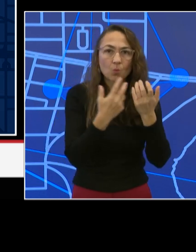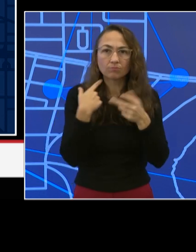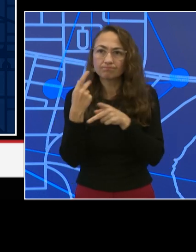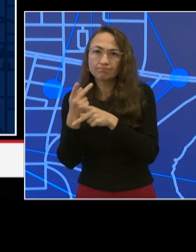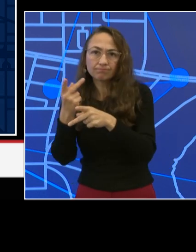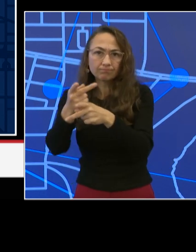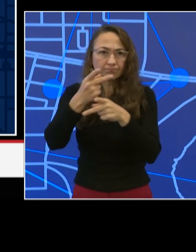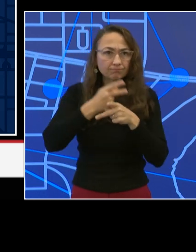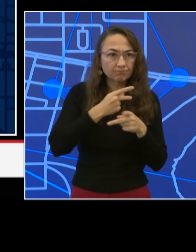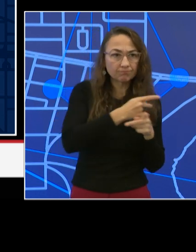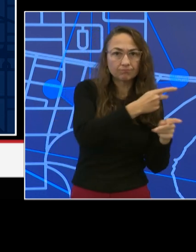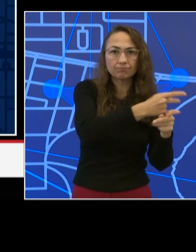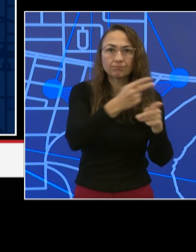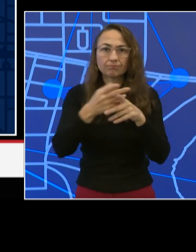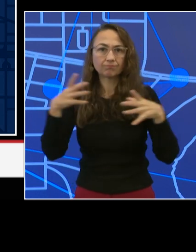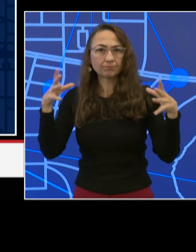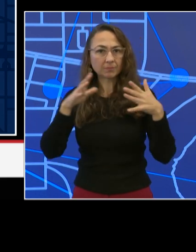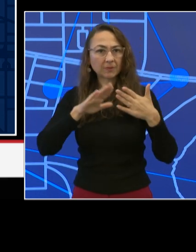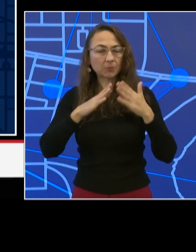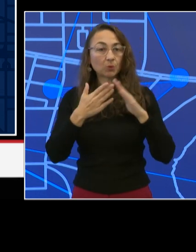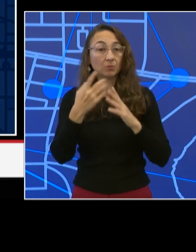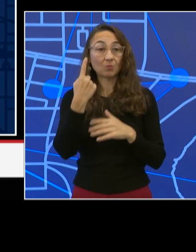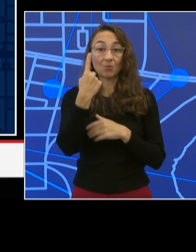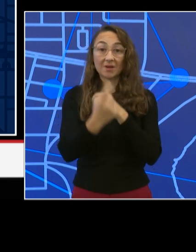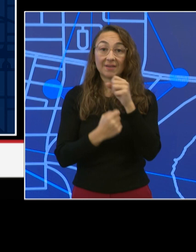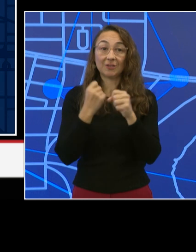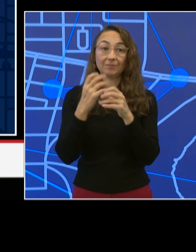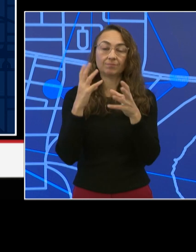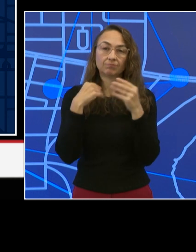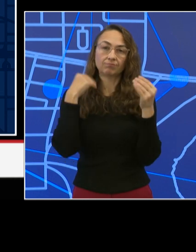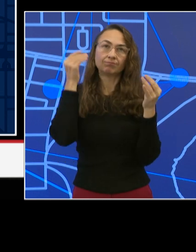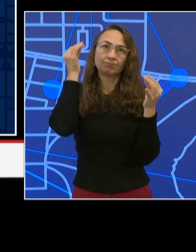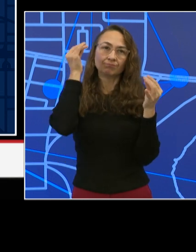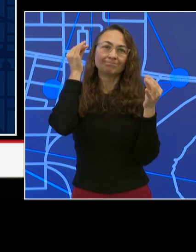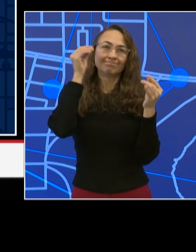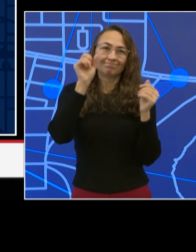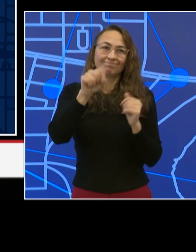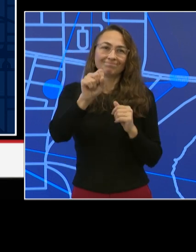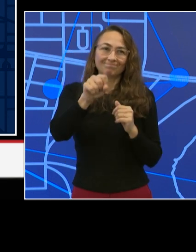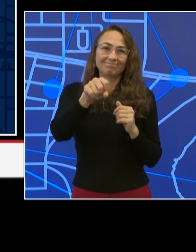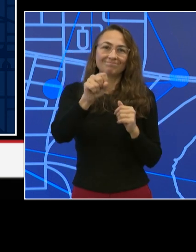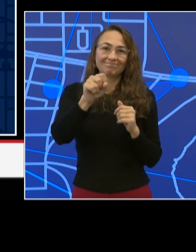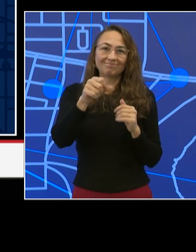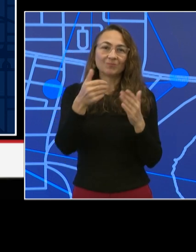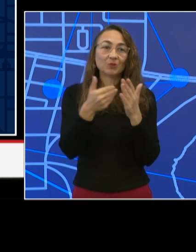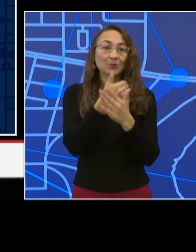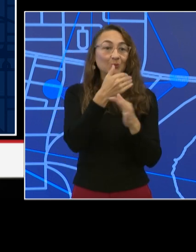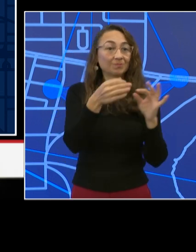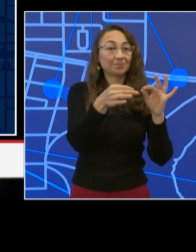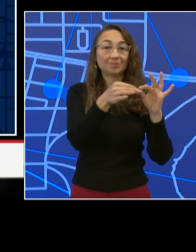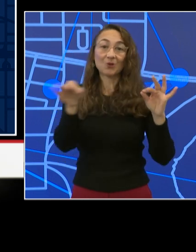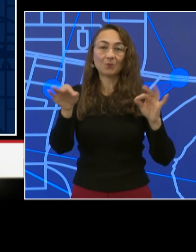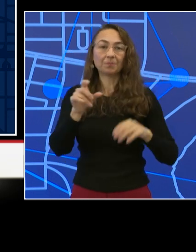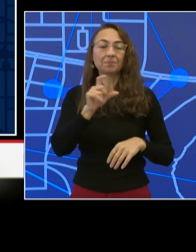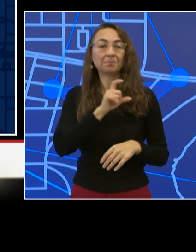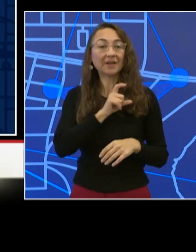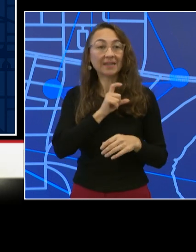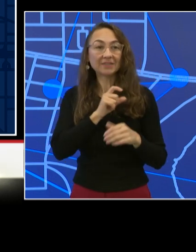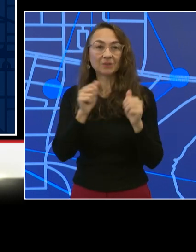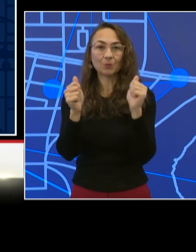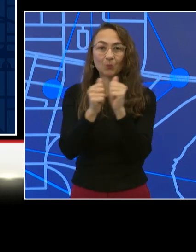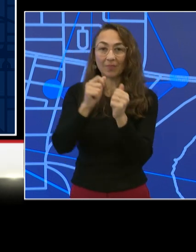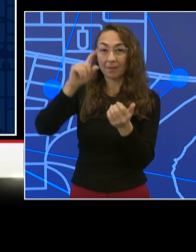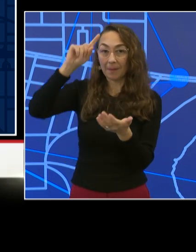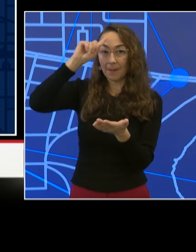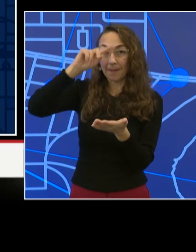So after a year in my role as chief, I rolled out MPD's new tagline, policing with purpose and serving with care. Every member